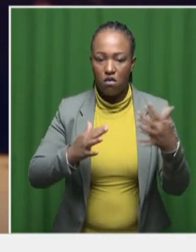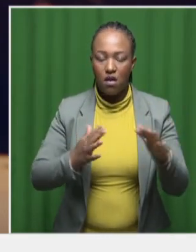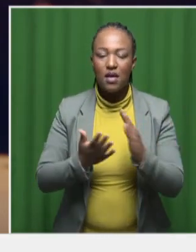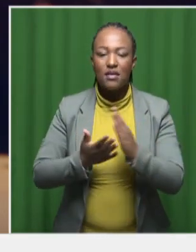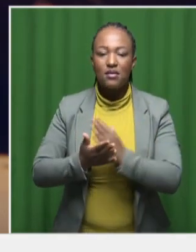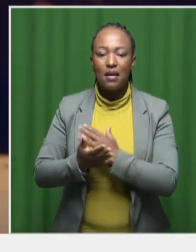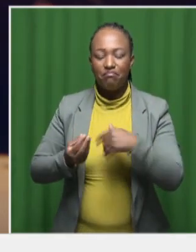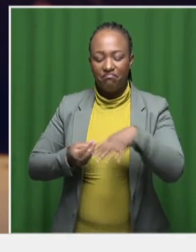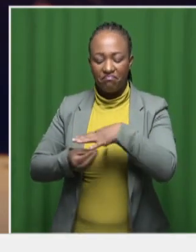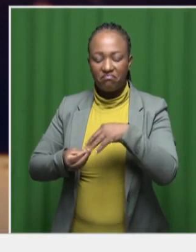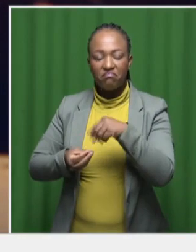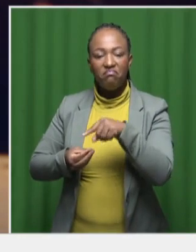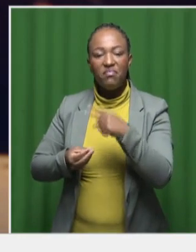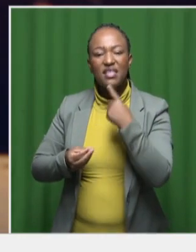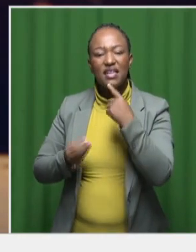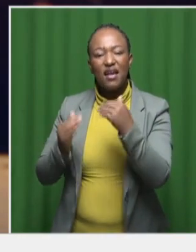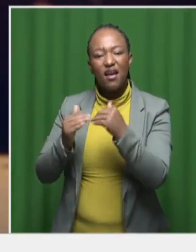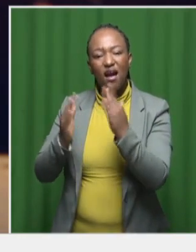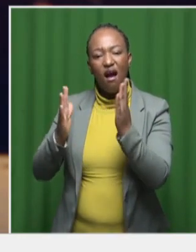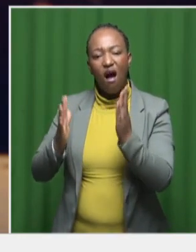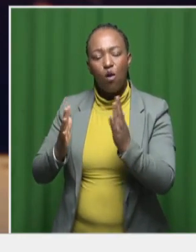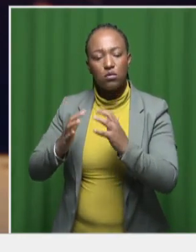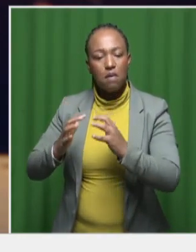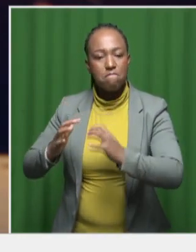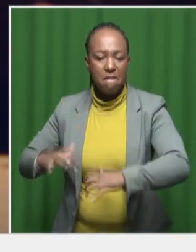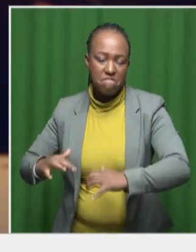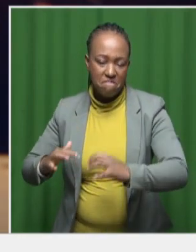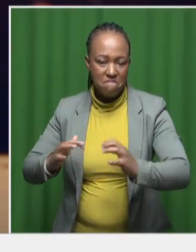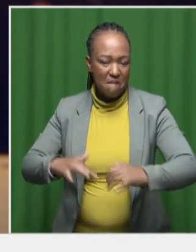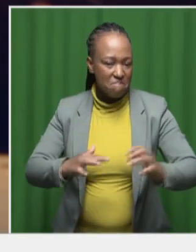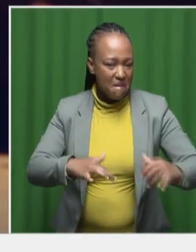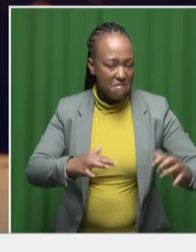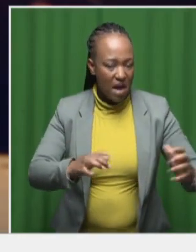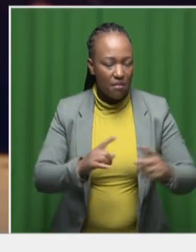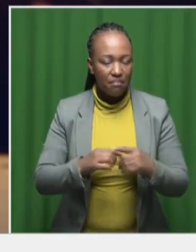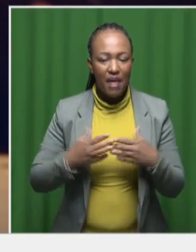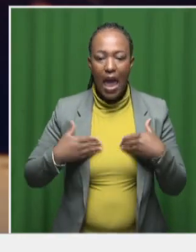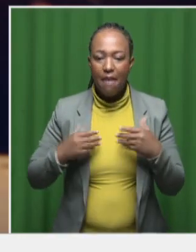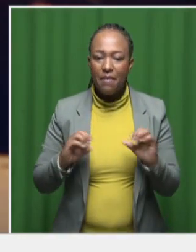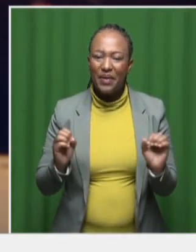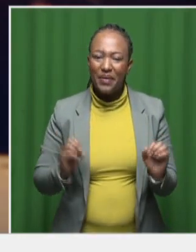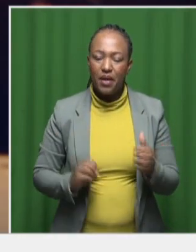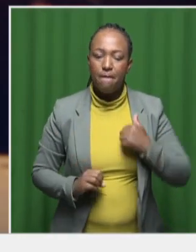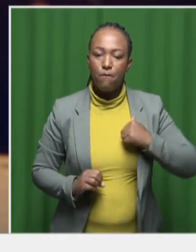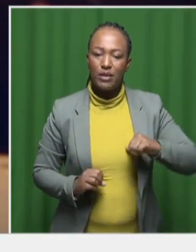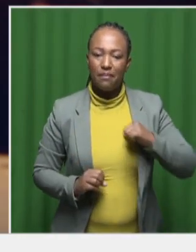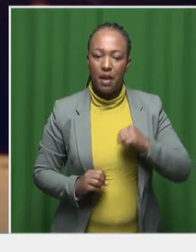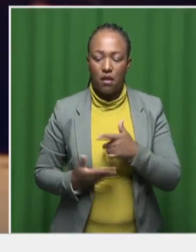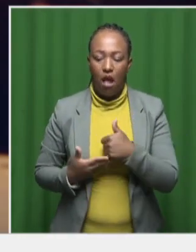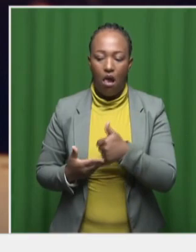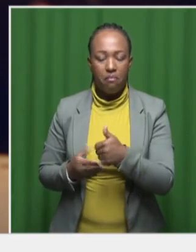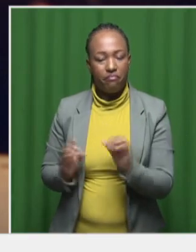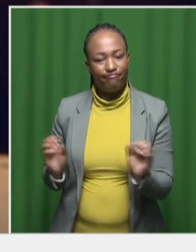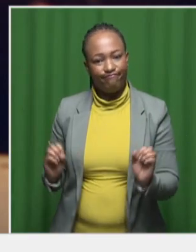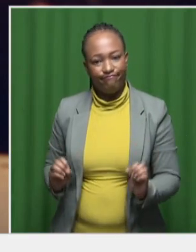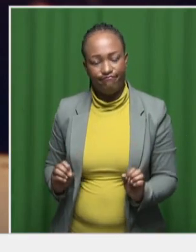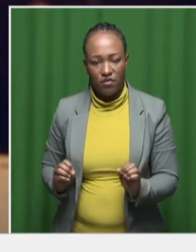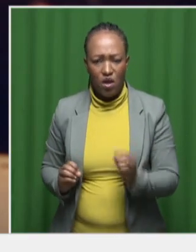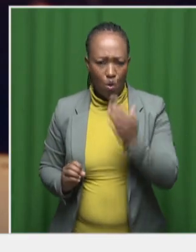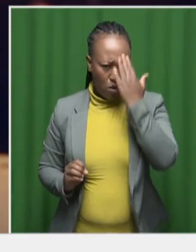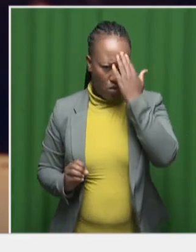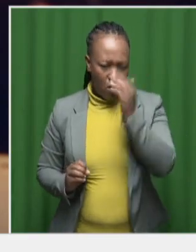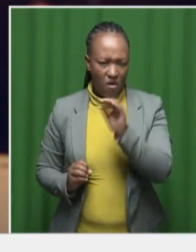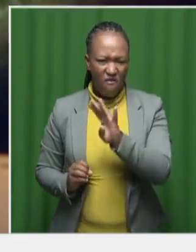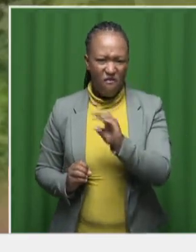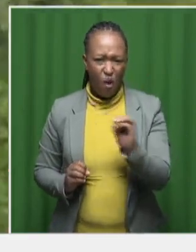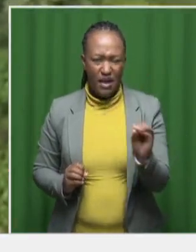that were destroyed by last year's floods, they're unhappy, and the municipality has not offered any help. So we know 400